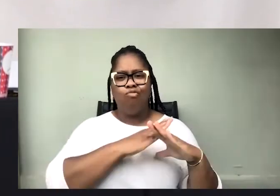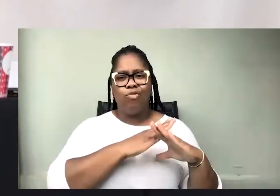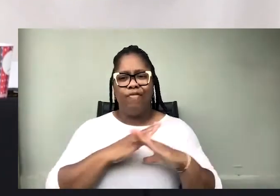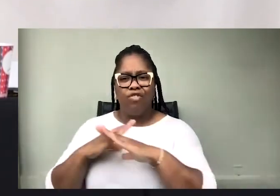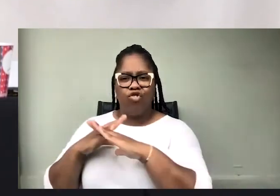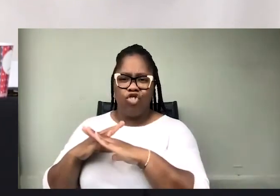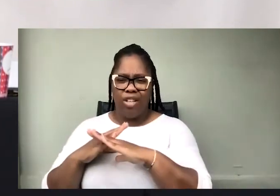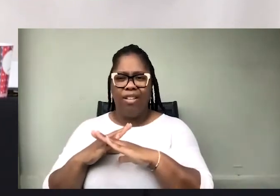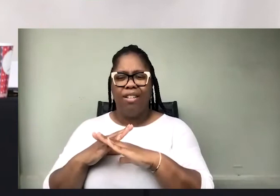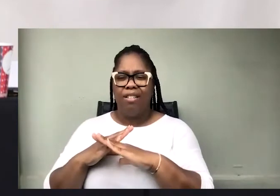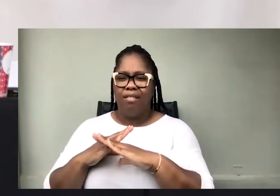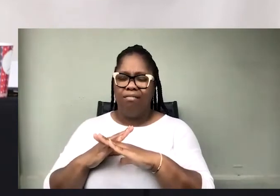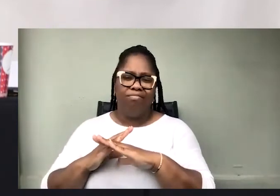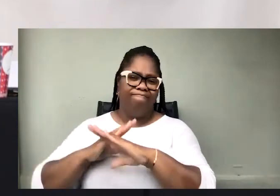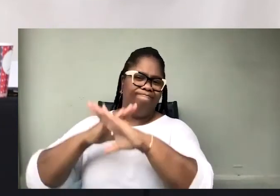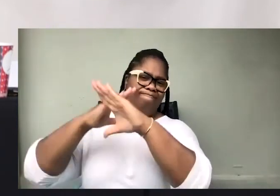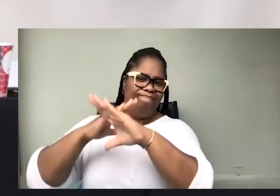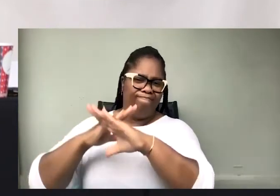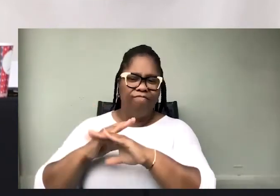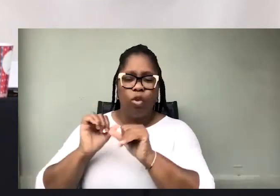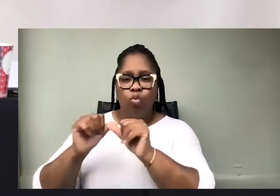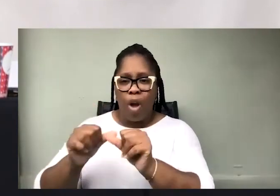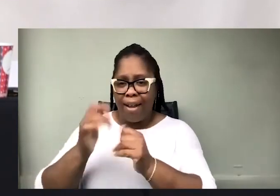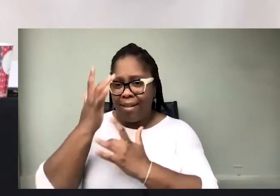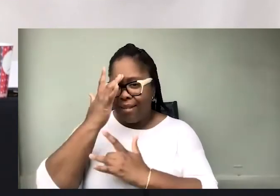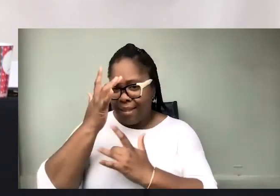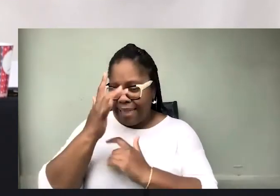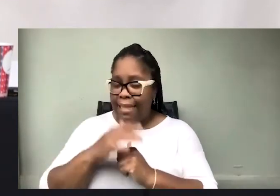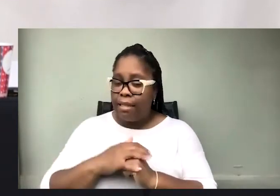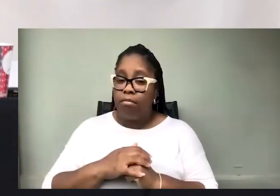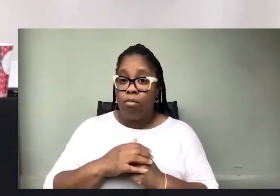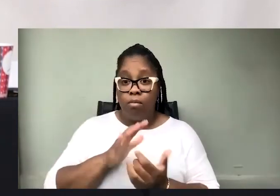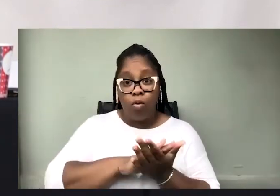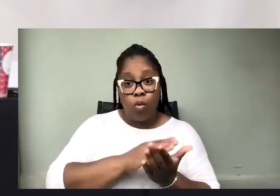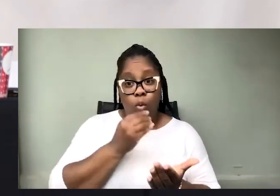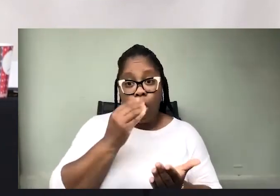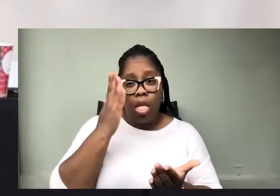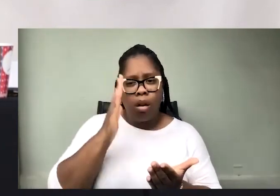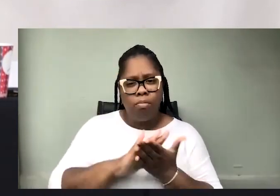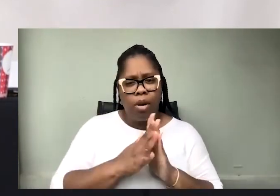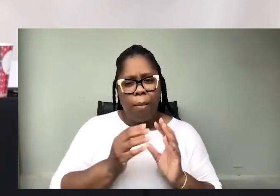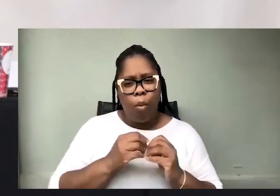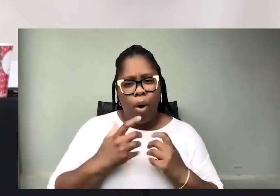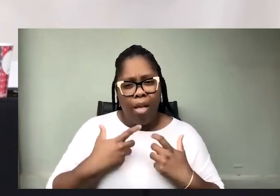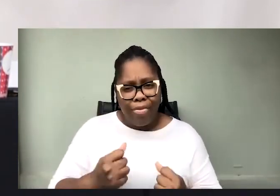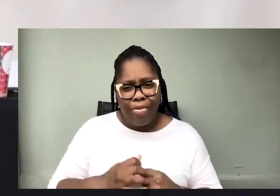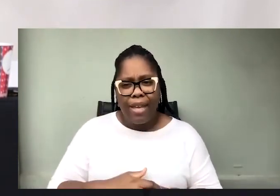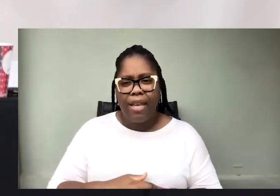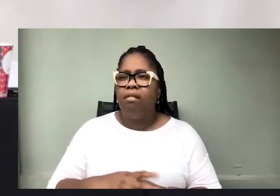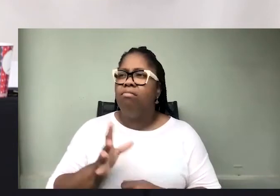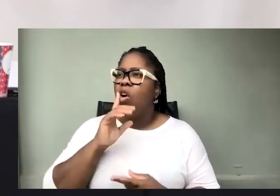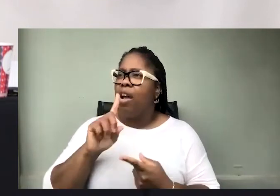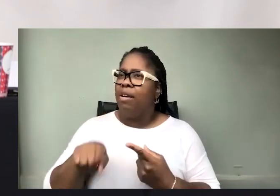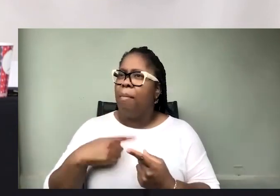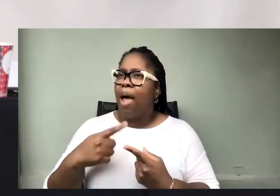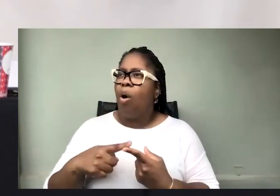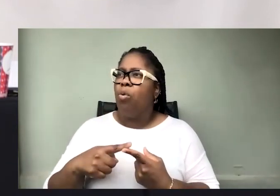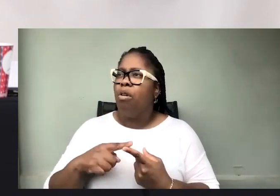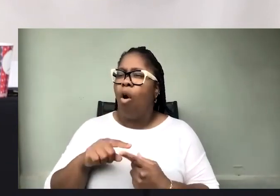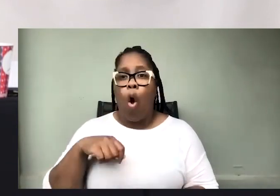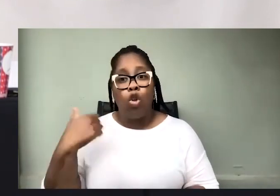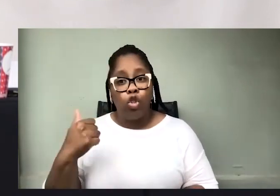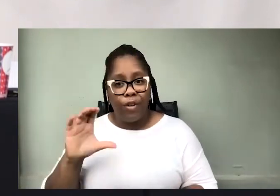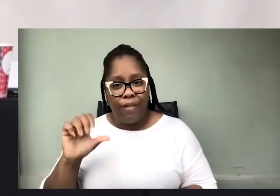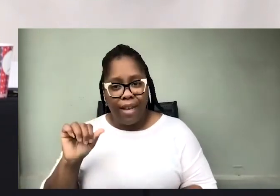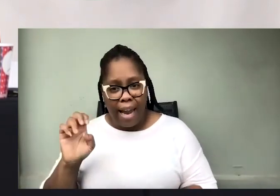chronic diseases, whether it's healthier school lunches, whether it's really starting to talk about alternative care. And I'll be